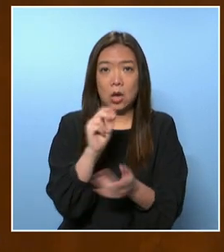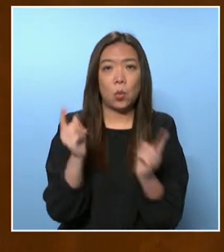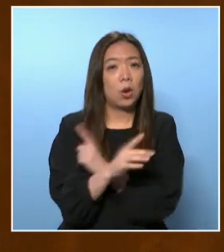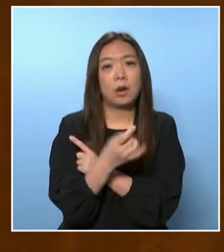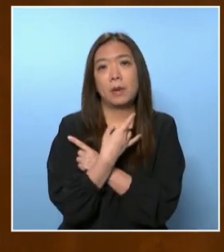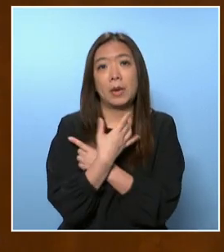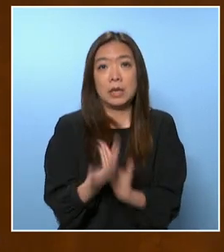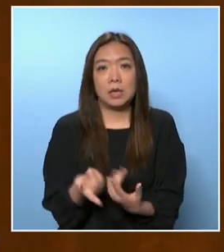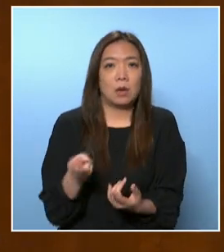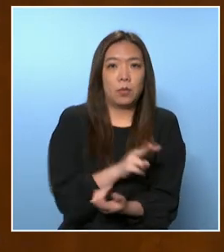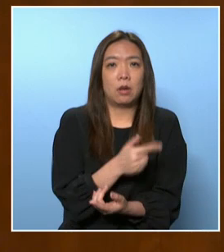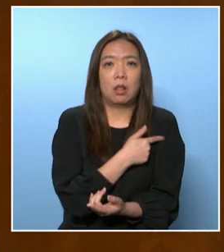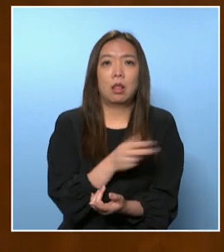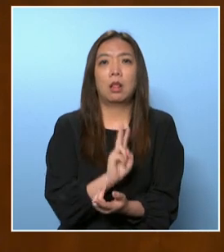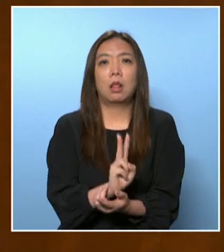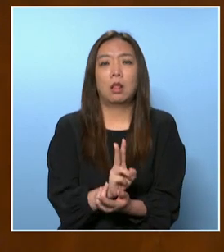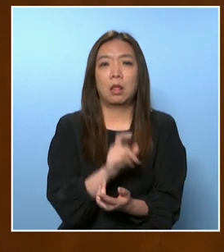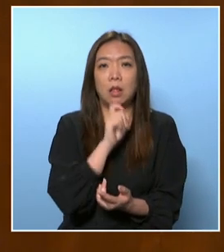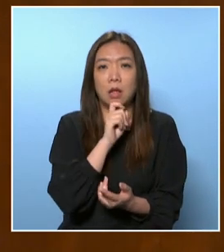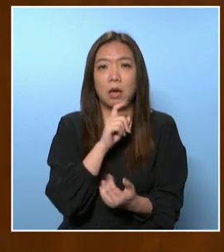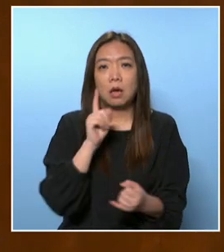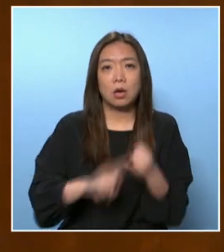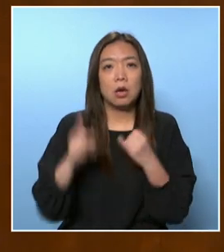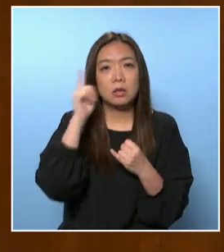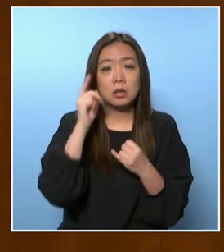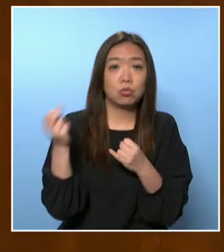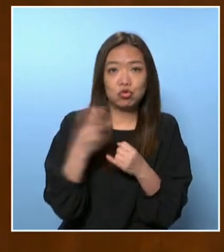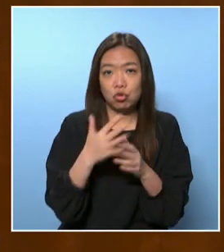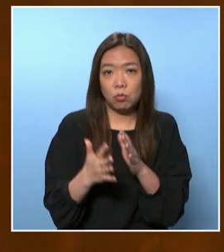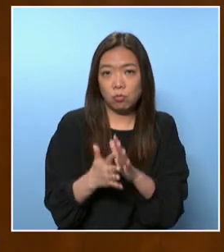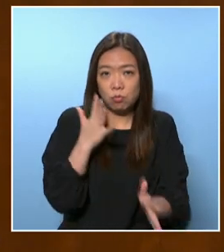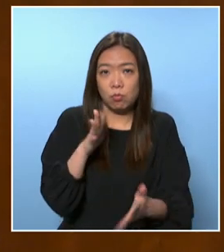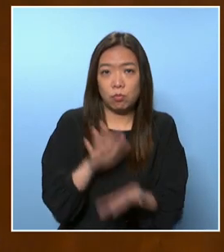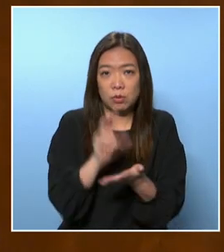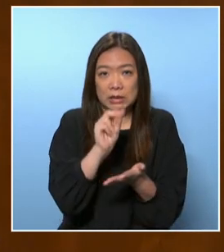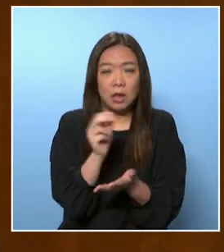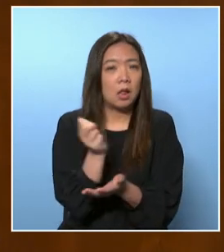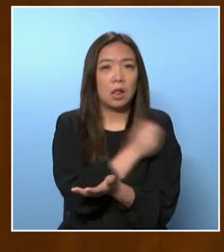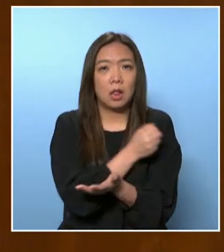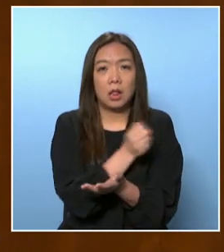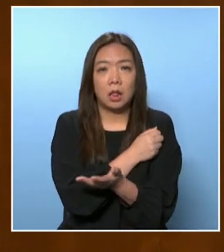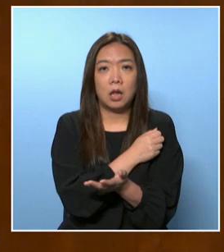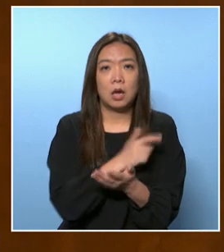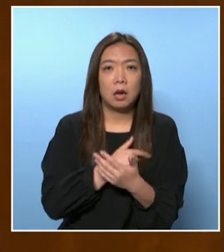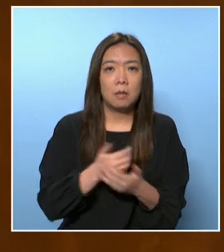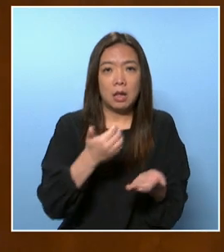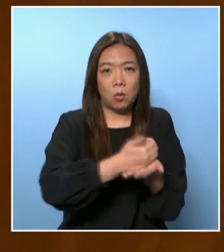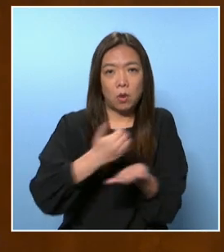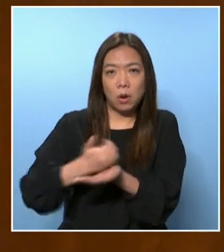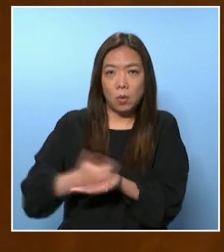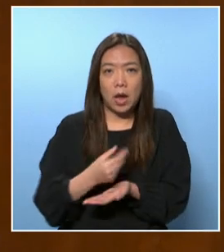for 7 years and hasn't got his turn, and he's got problem with his left hand side as